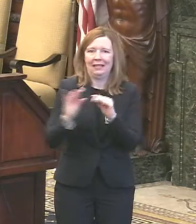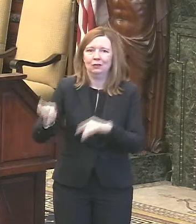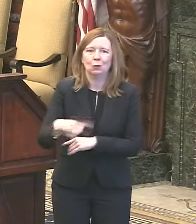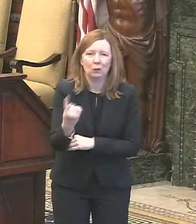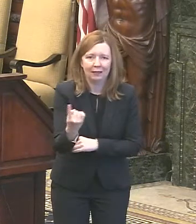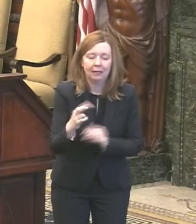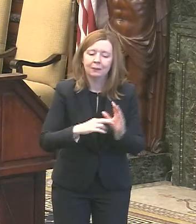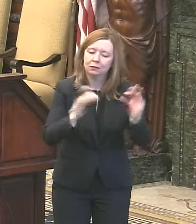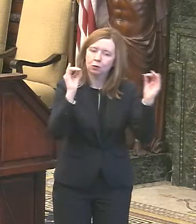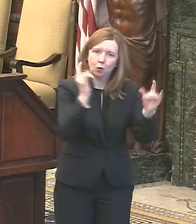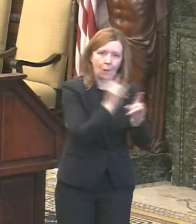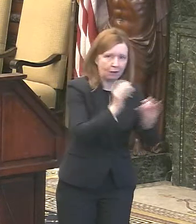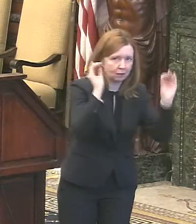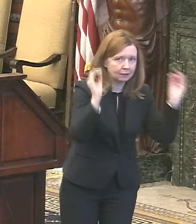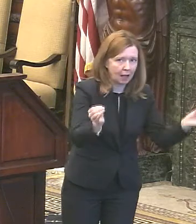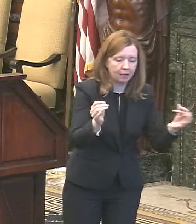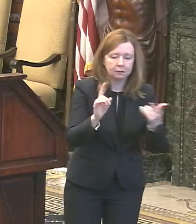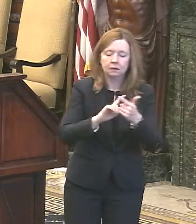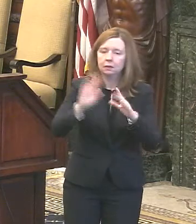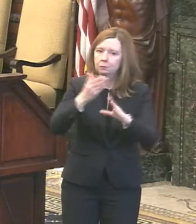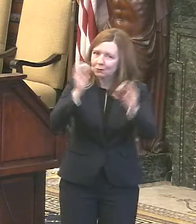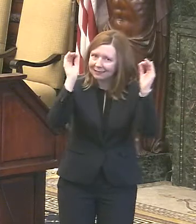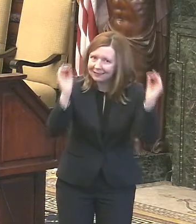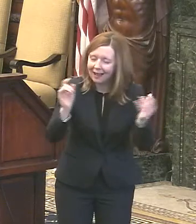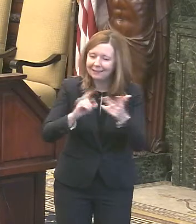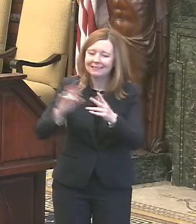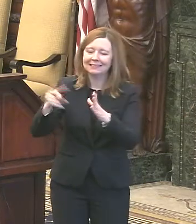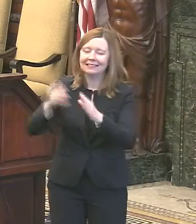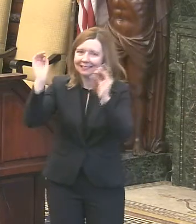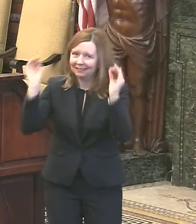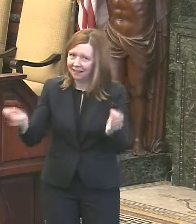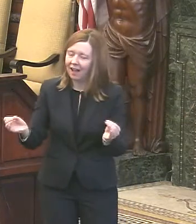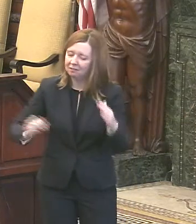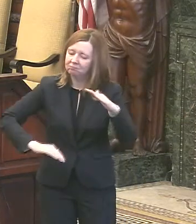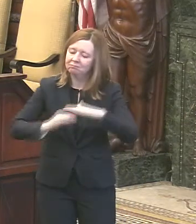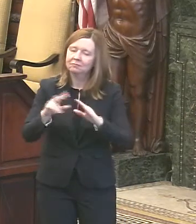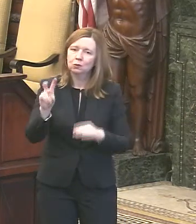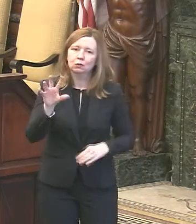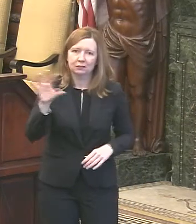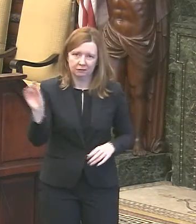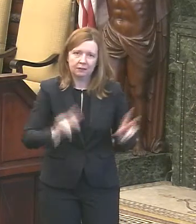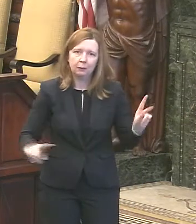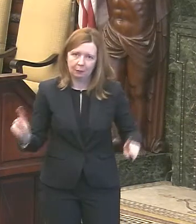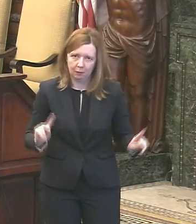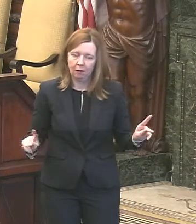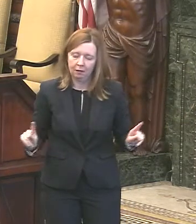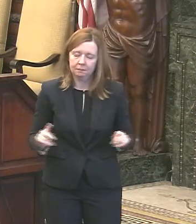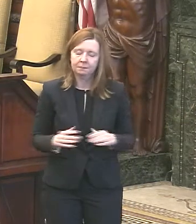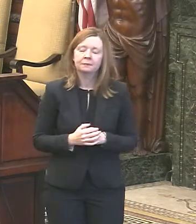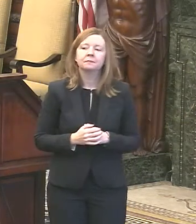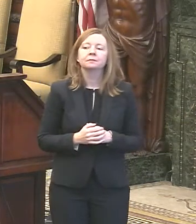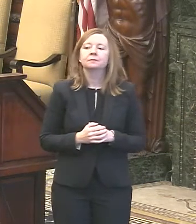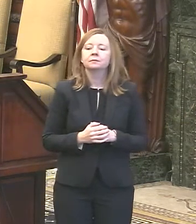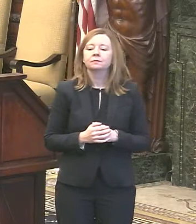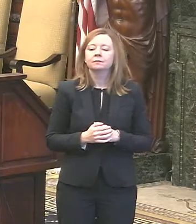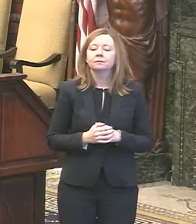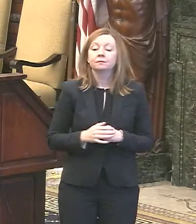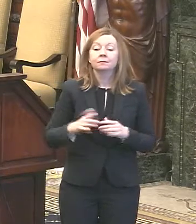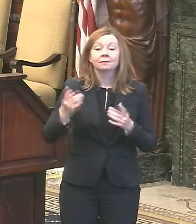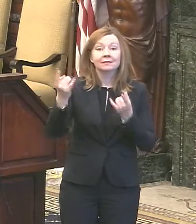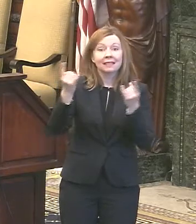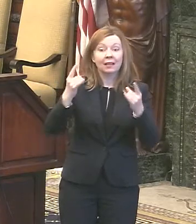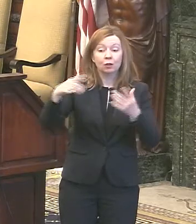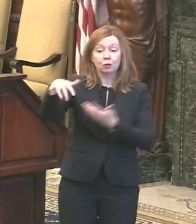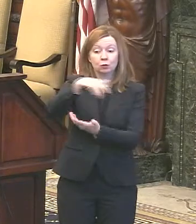there's no alcohol served, no music, and no dancing. And there's a cap of 250 persons at that in those settings. Catered